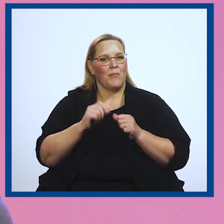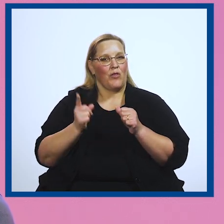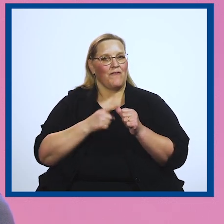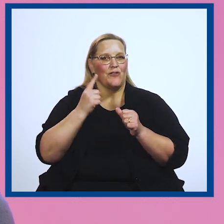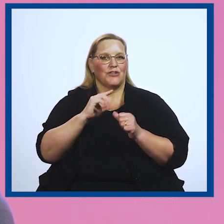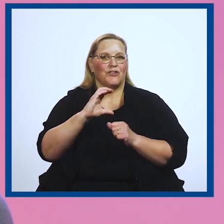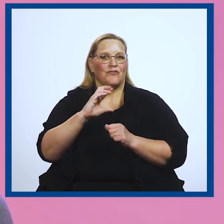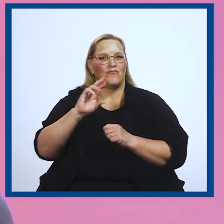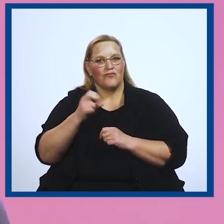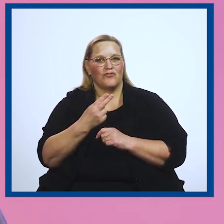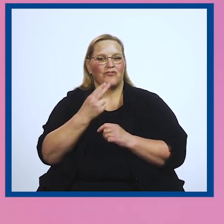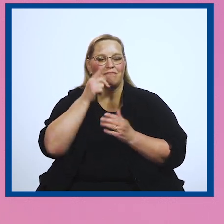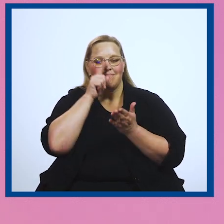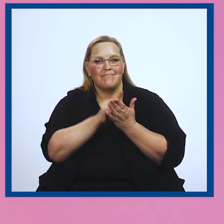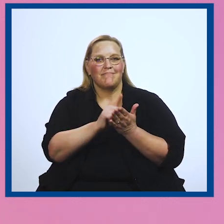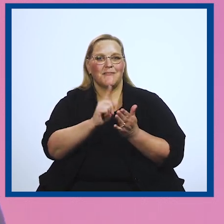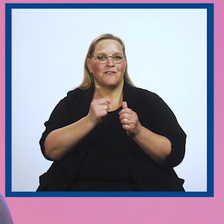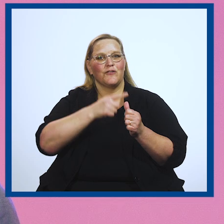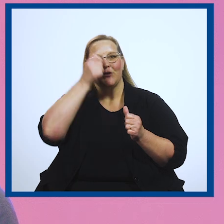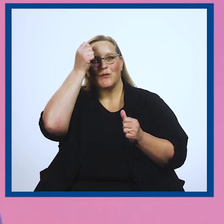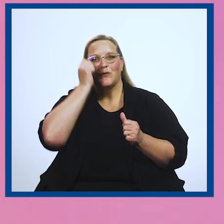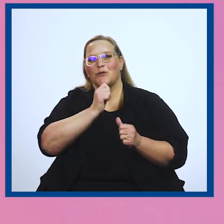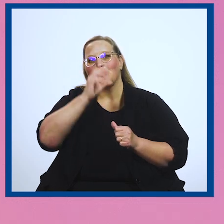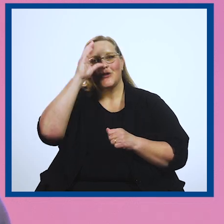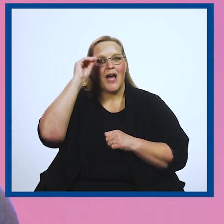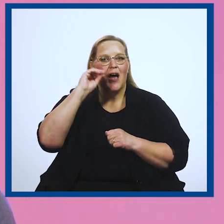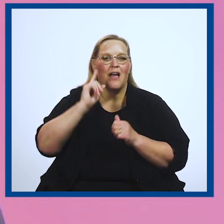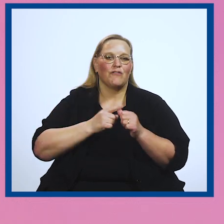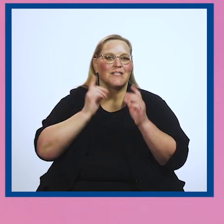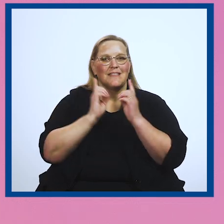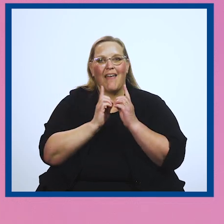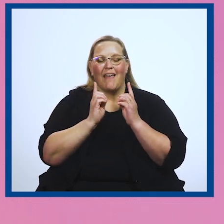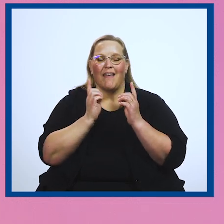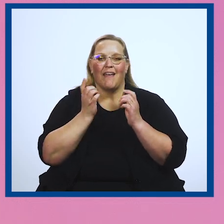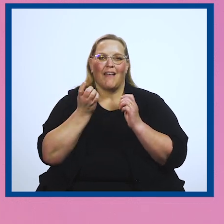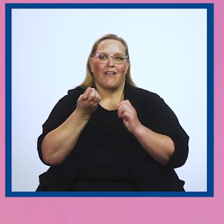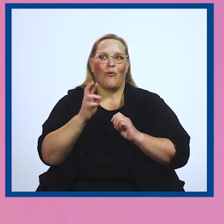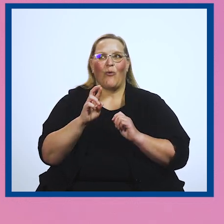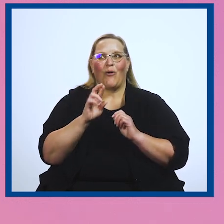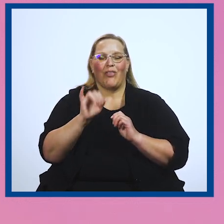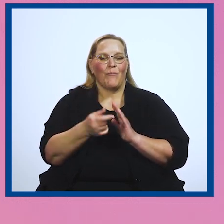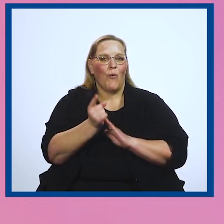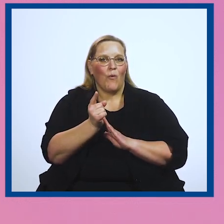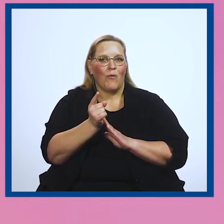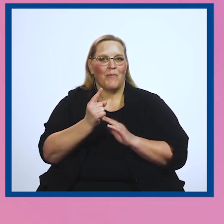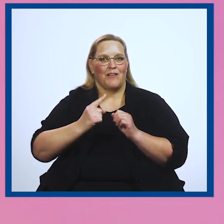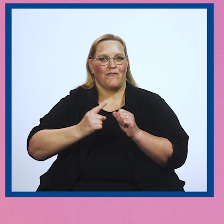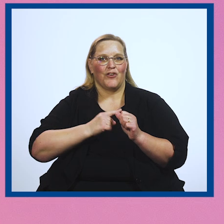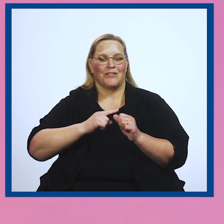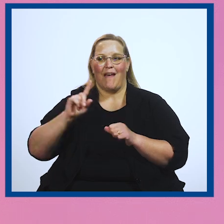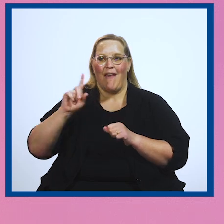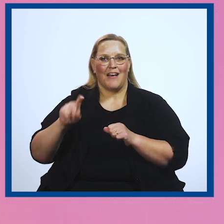first crush you had? That first girl, that first guy, or the first date you went on, or that moment when you first